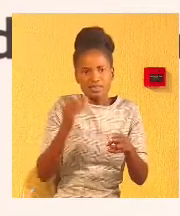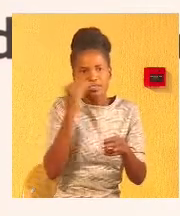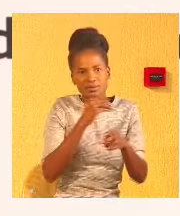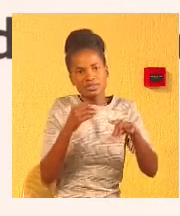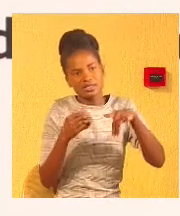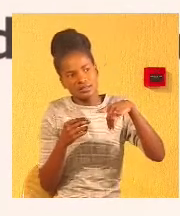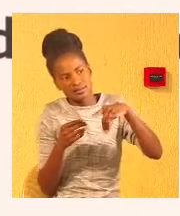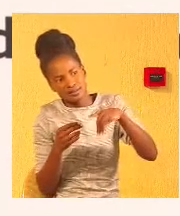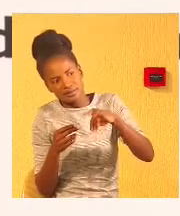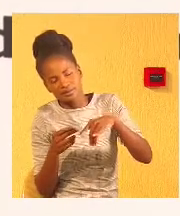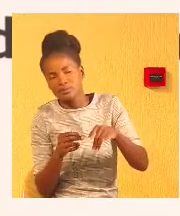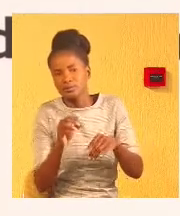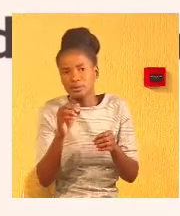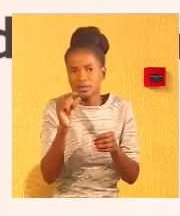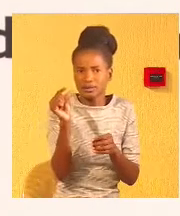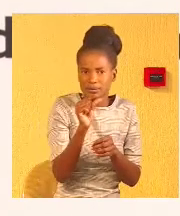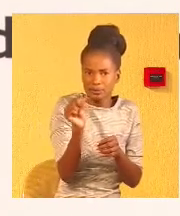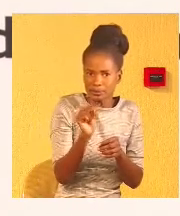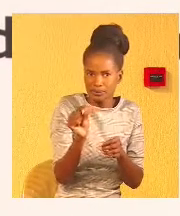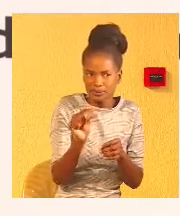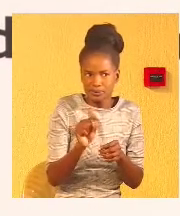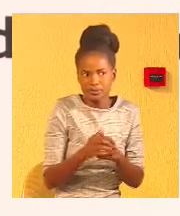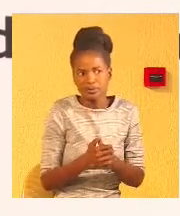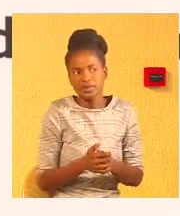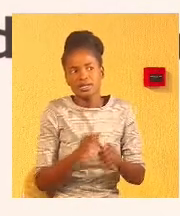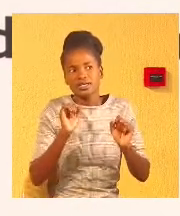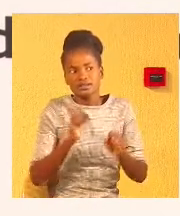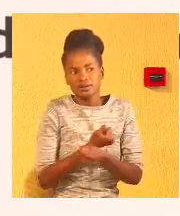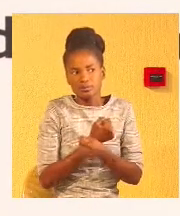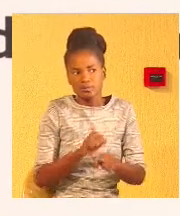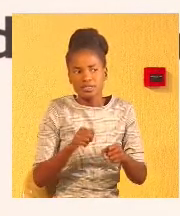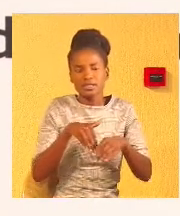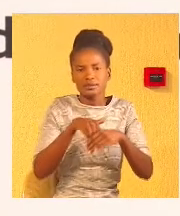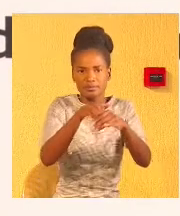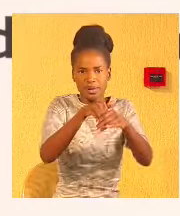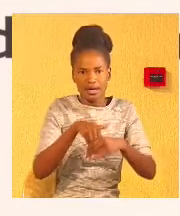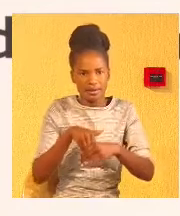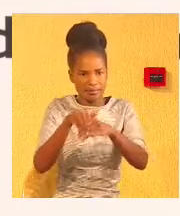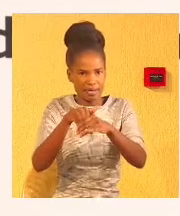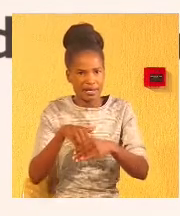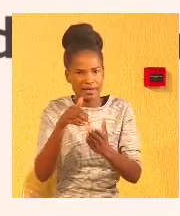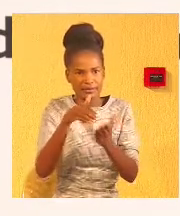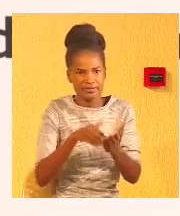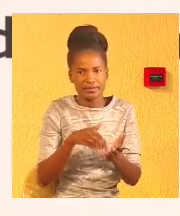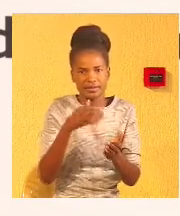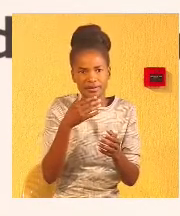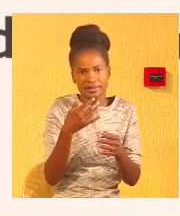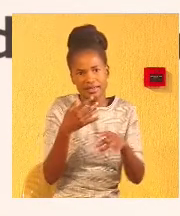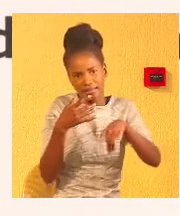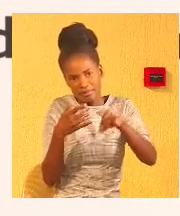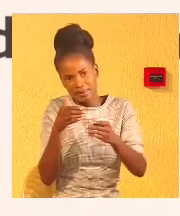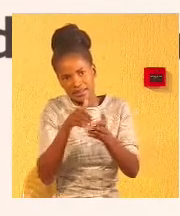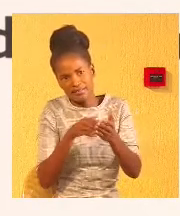not able to offload their livestock, and if they are not able to offload their livestock to the supermarkets and to the other